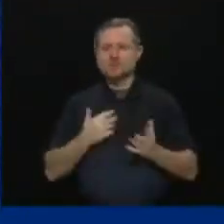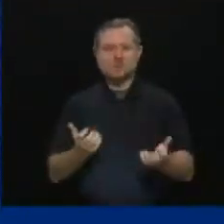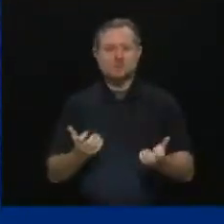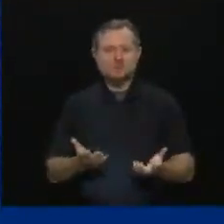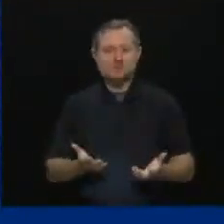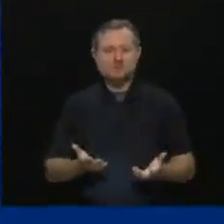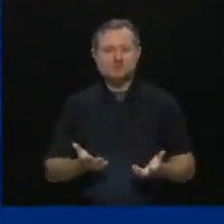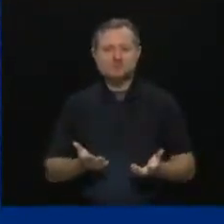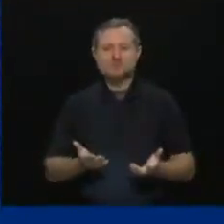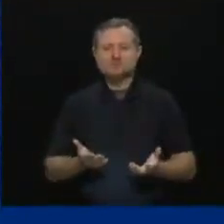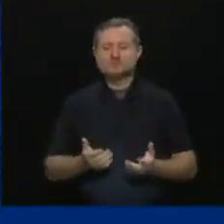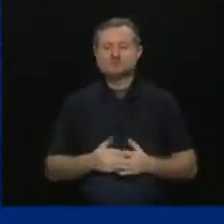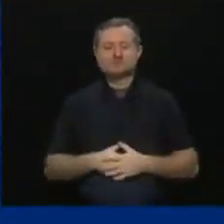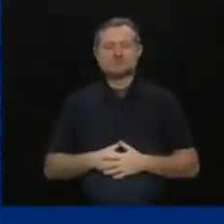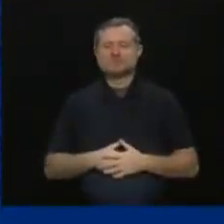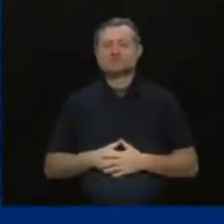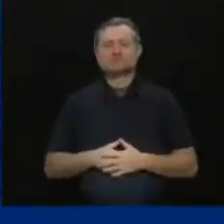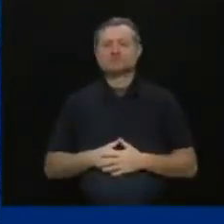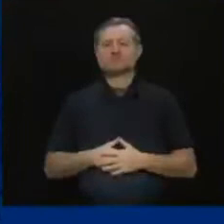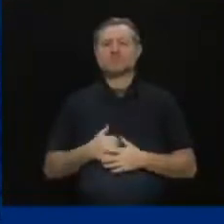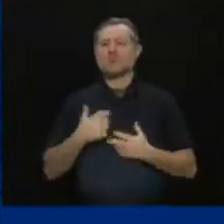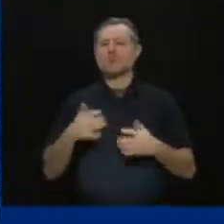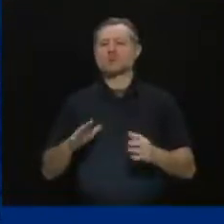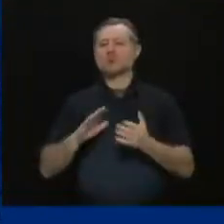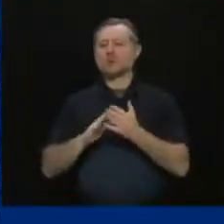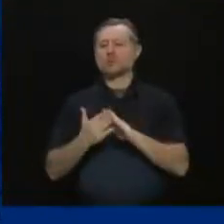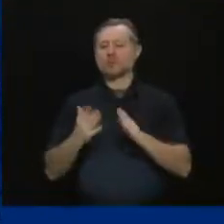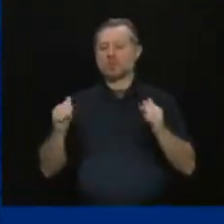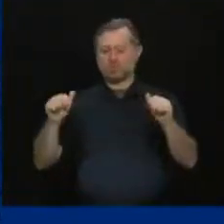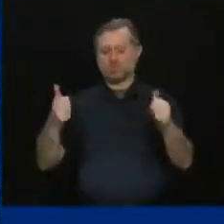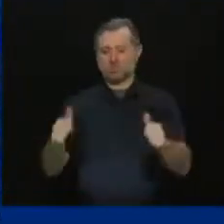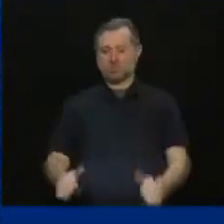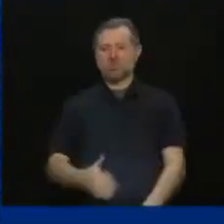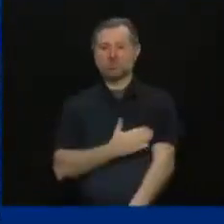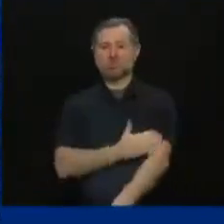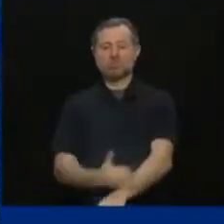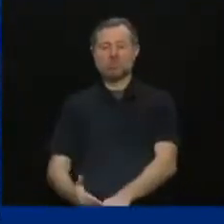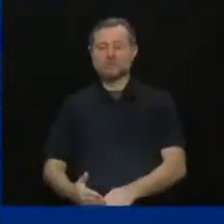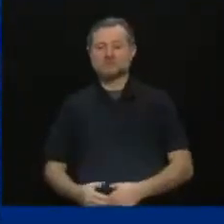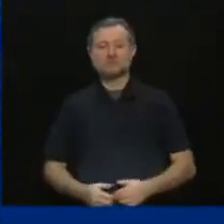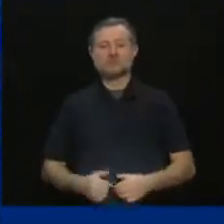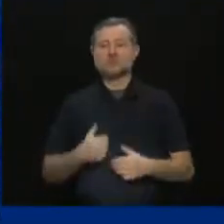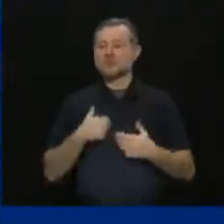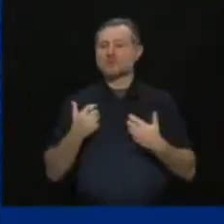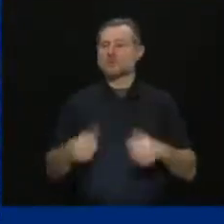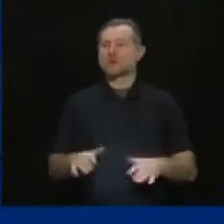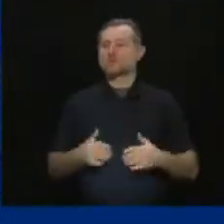in our communities. We didn't ask for the over-incarceration.